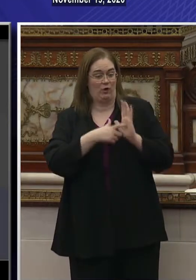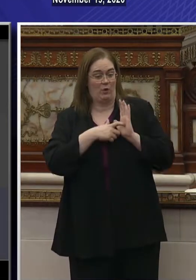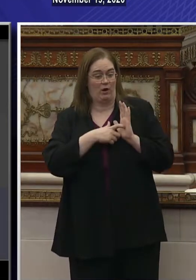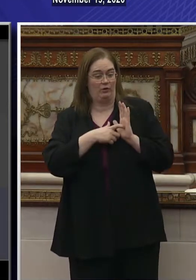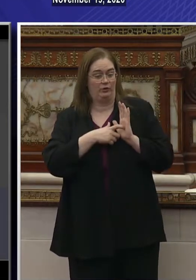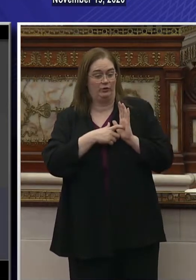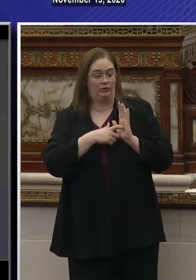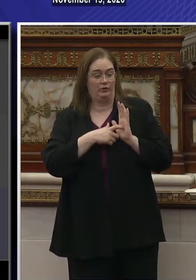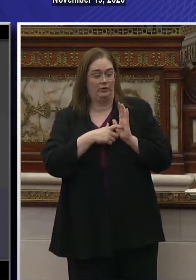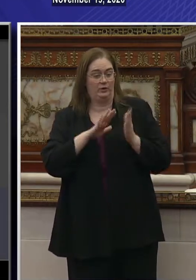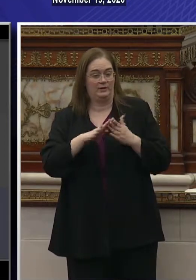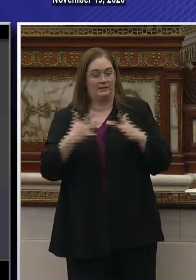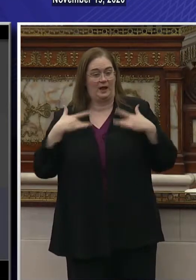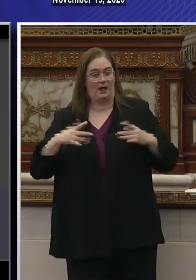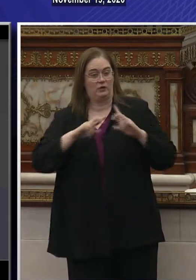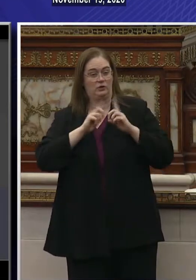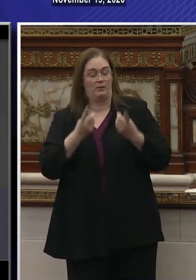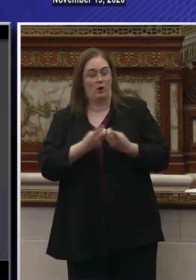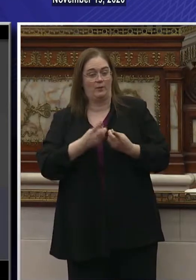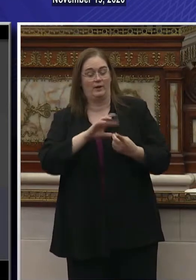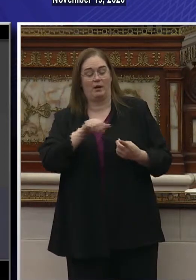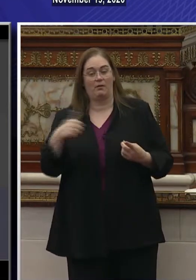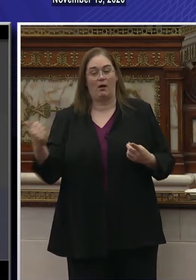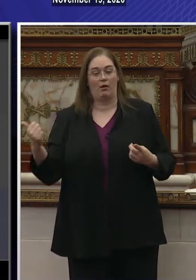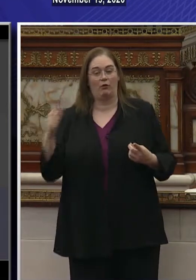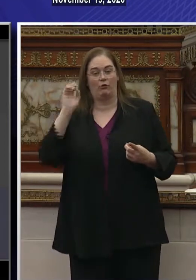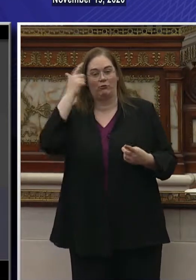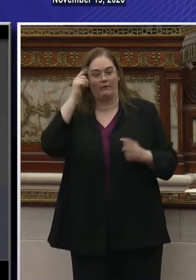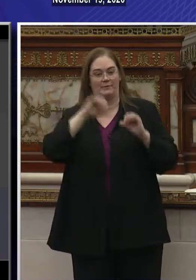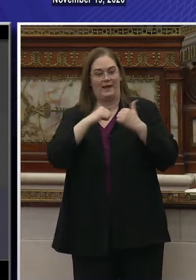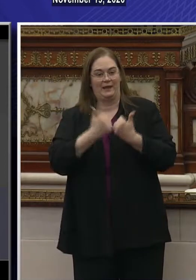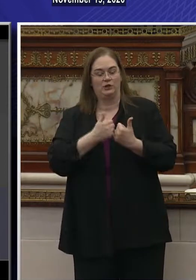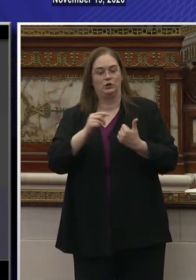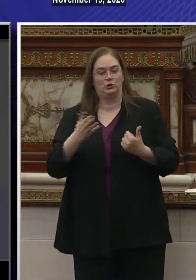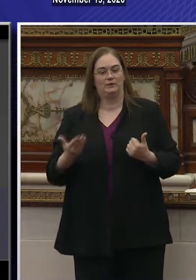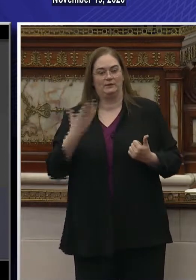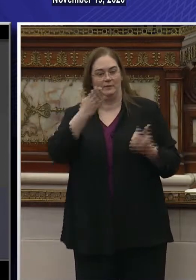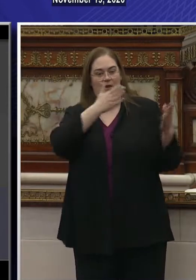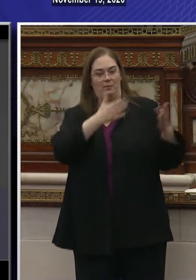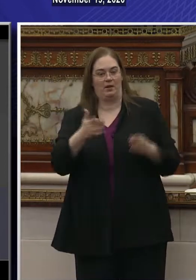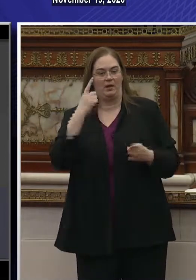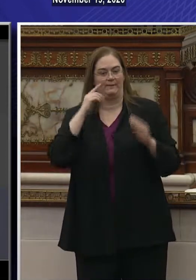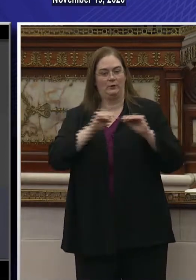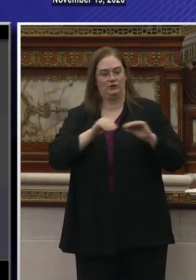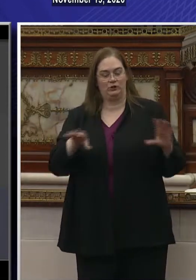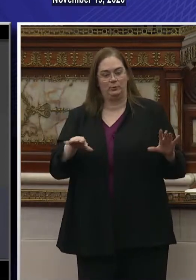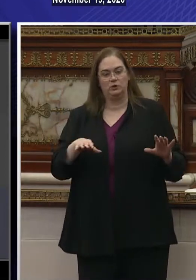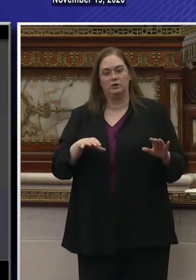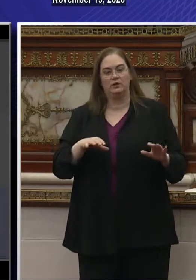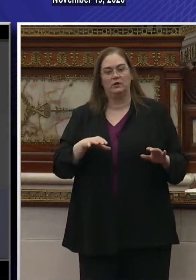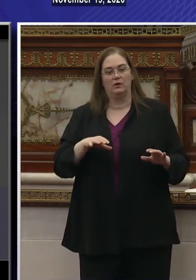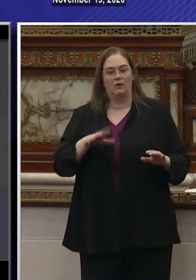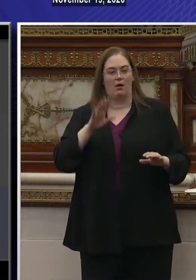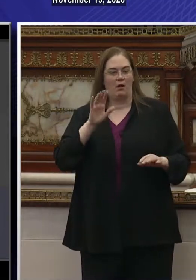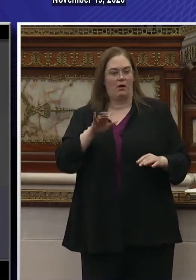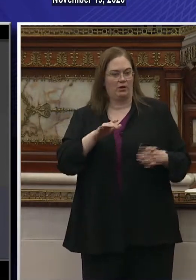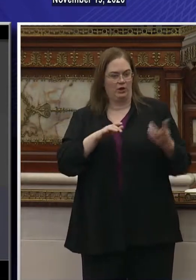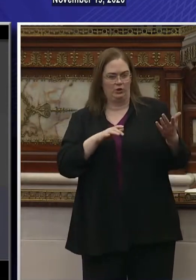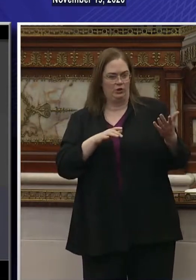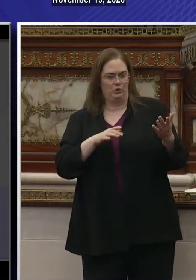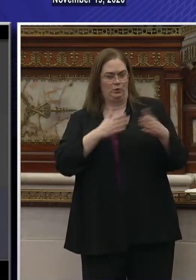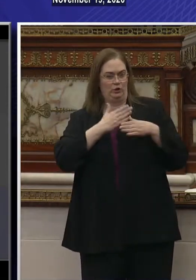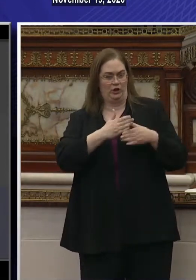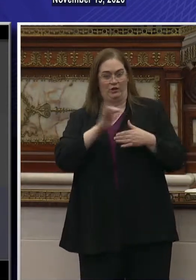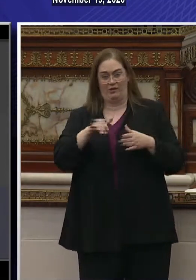that, the city health department and other government agencies to submit a plan for distribution of the vaccine. Can